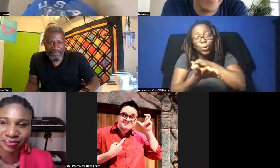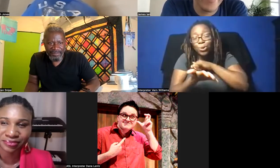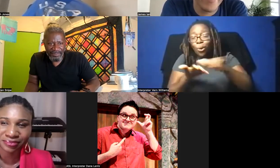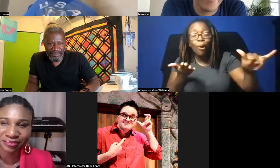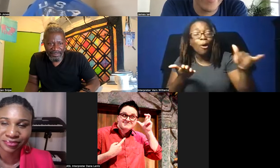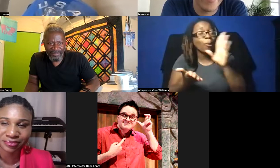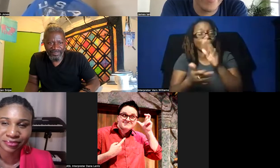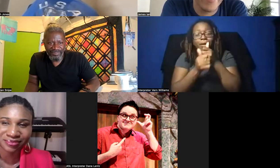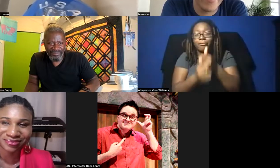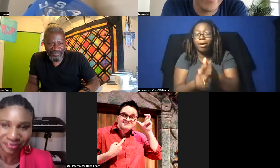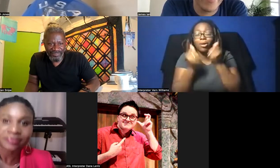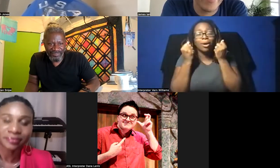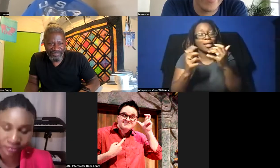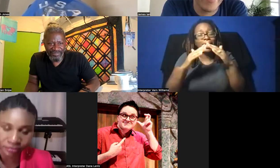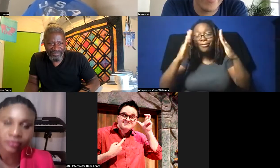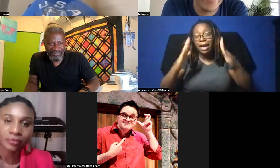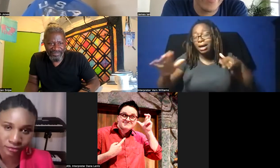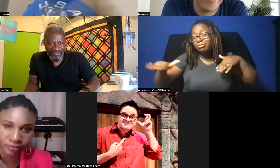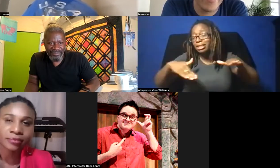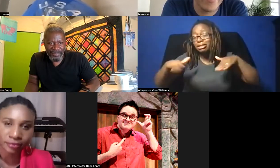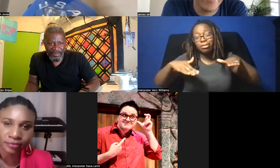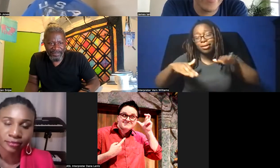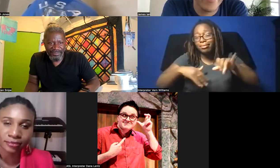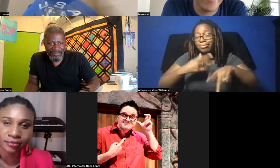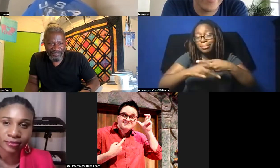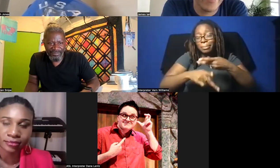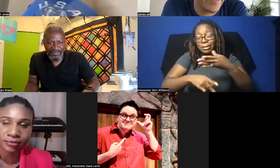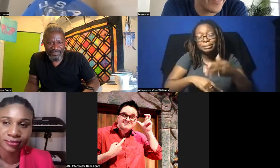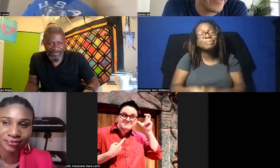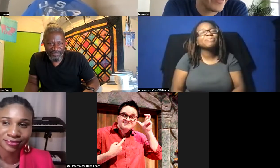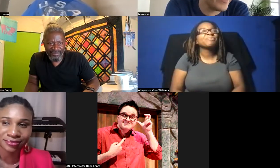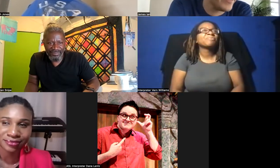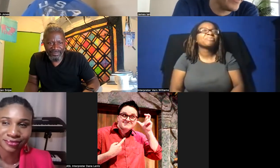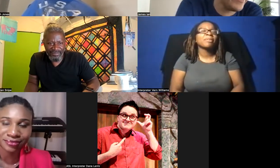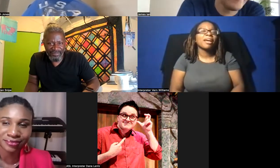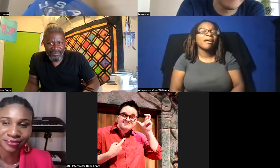of house DJs and stuff like that. And